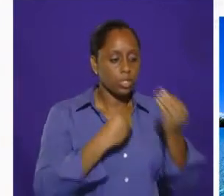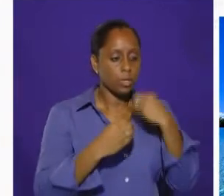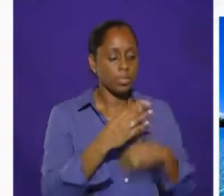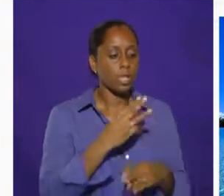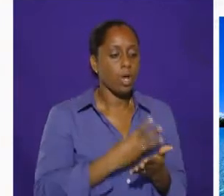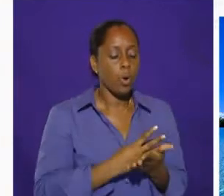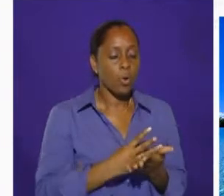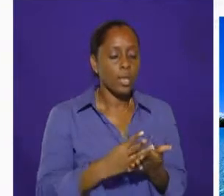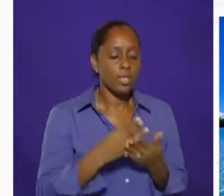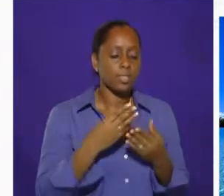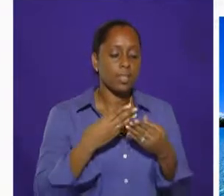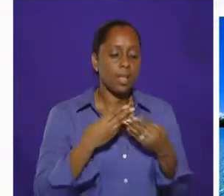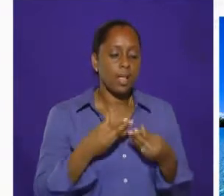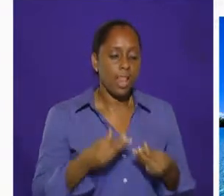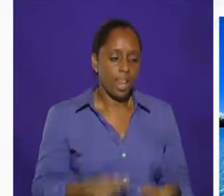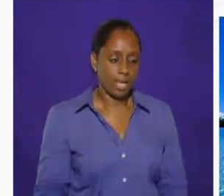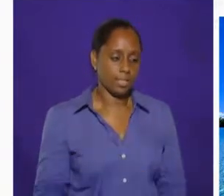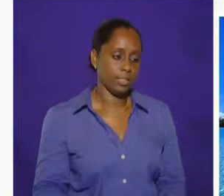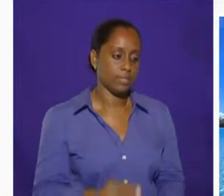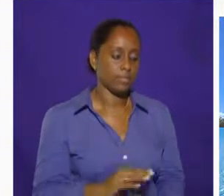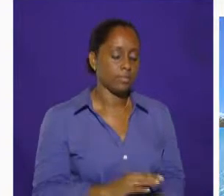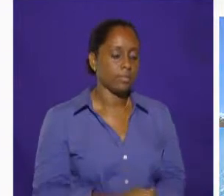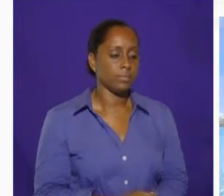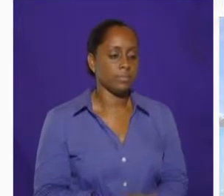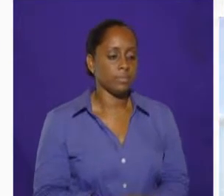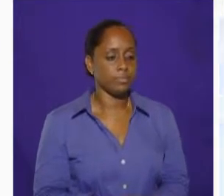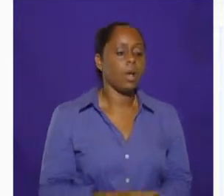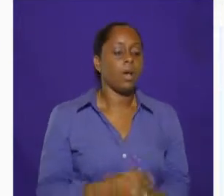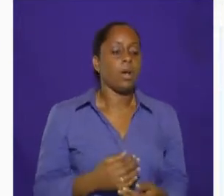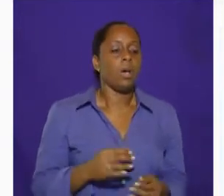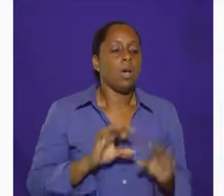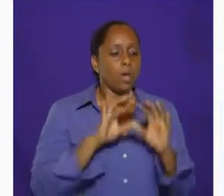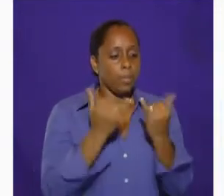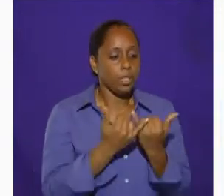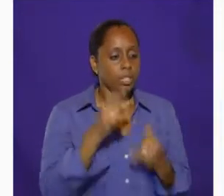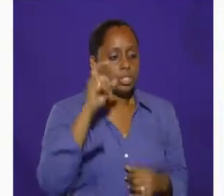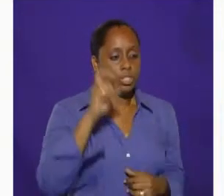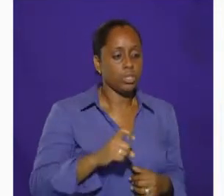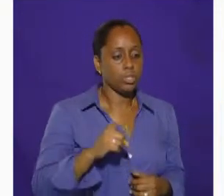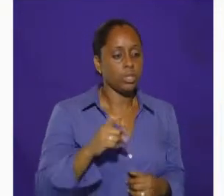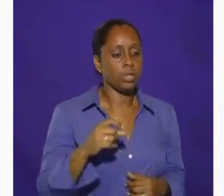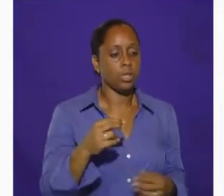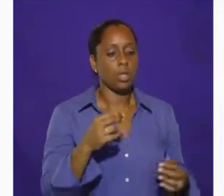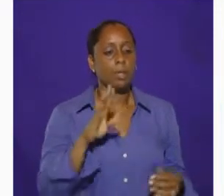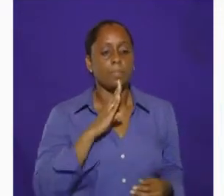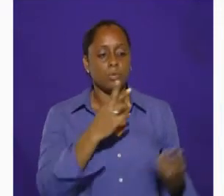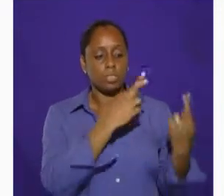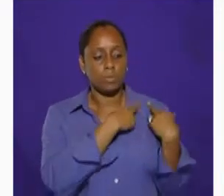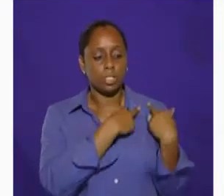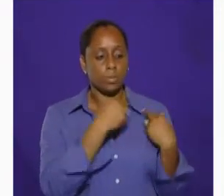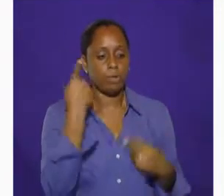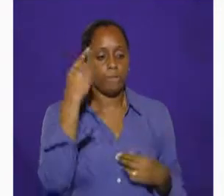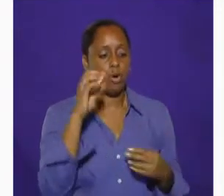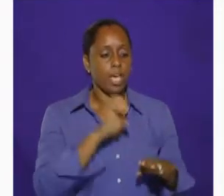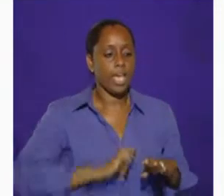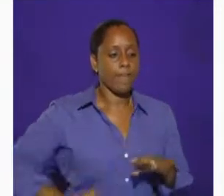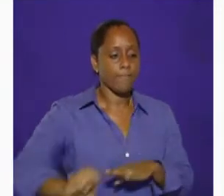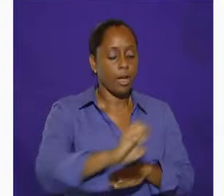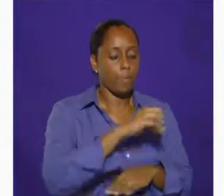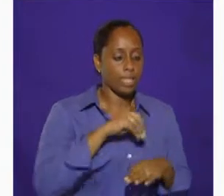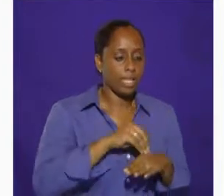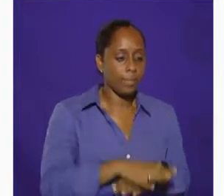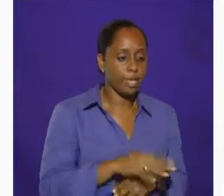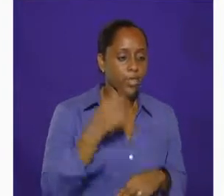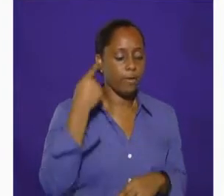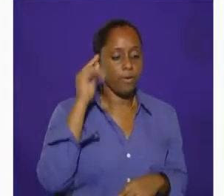supporting sustainable consumption and waste reduction. Corporations should also assume responsibility for